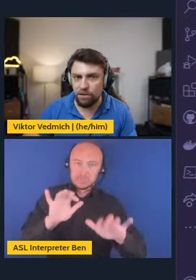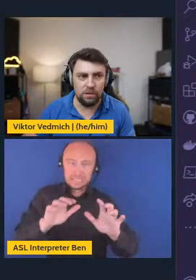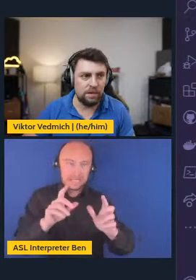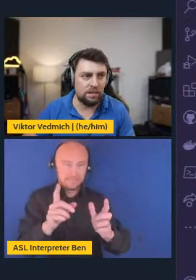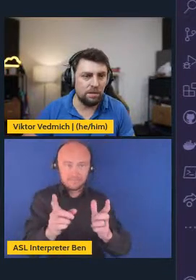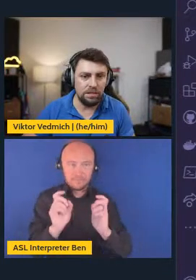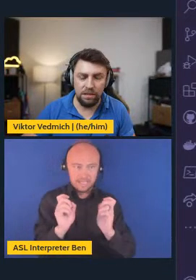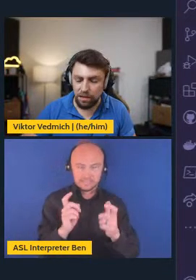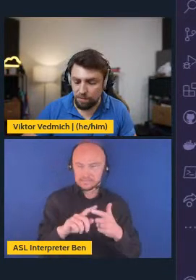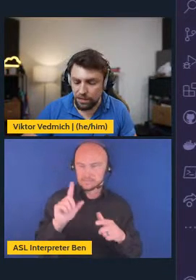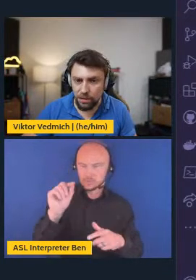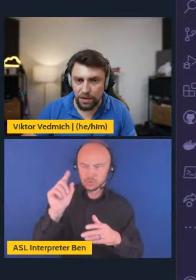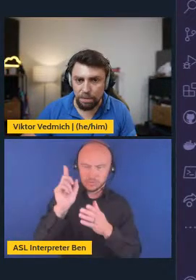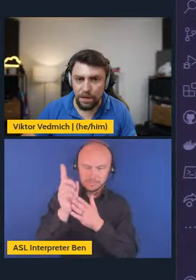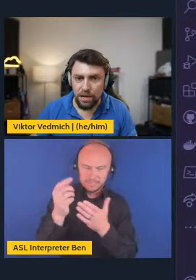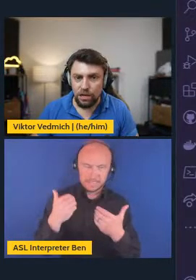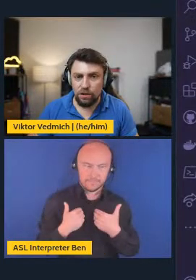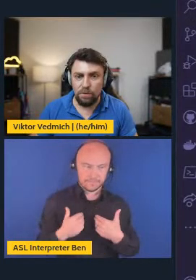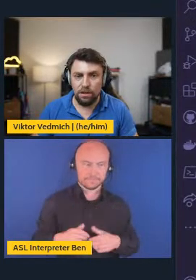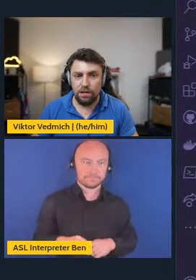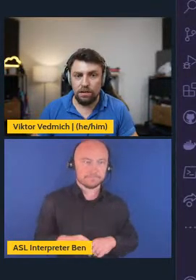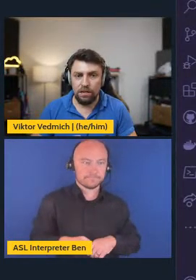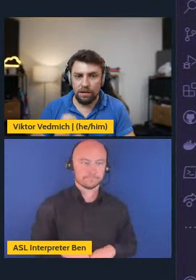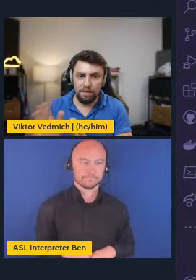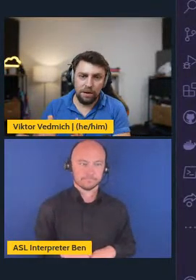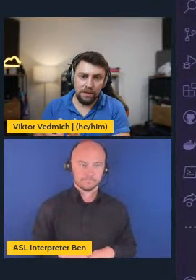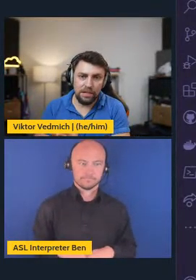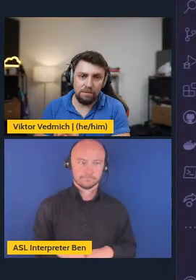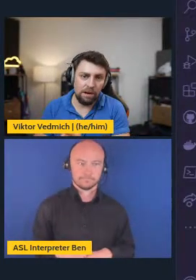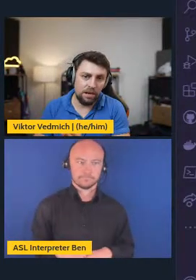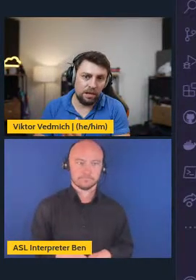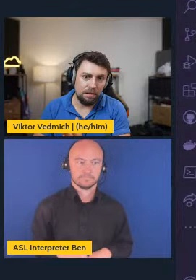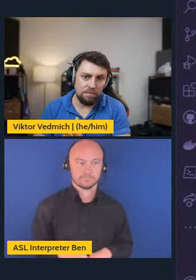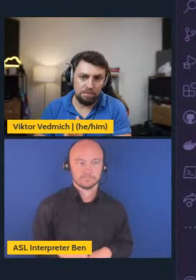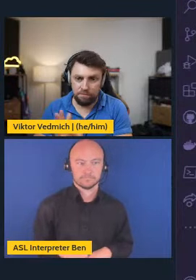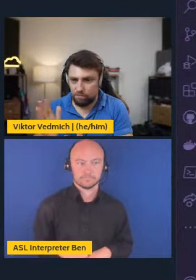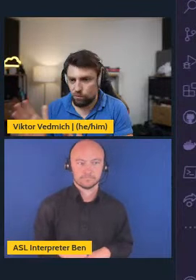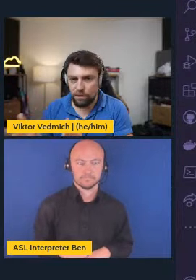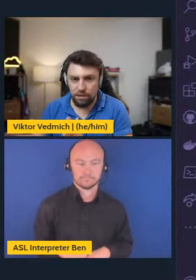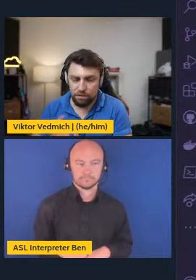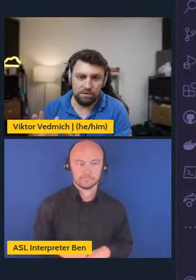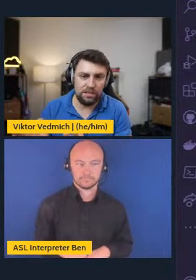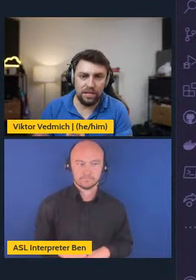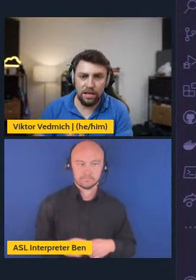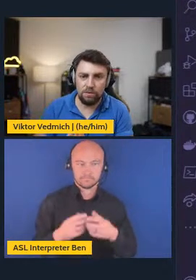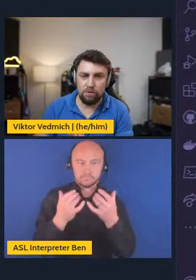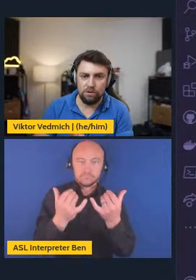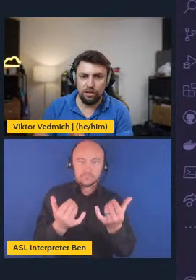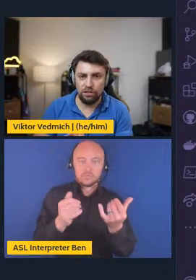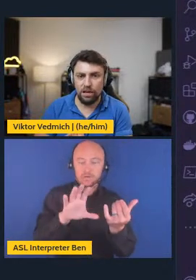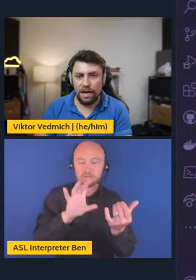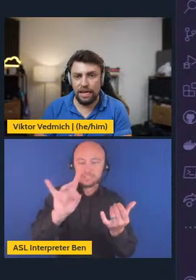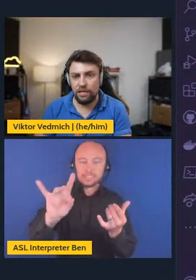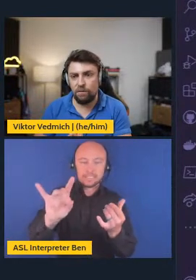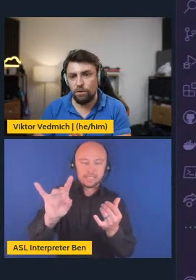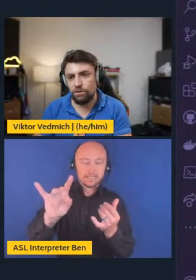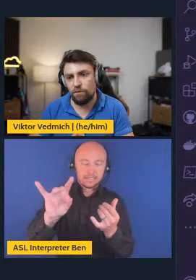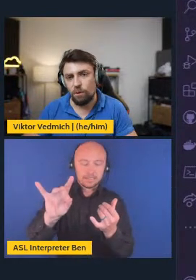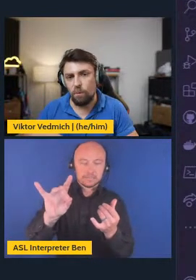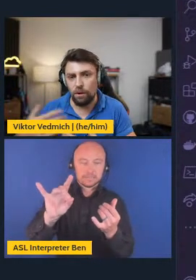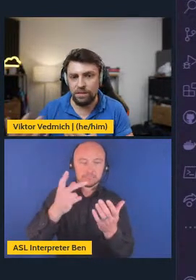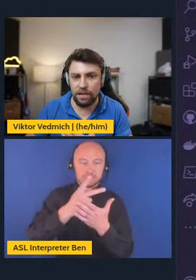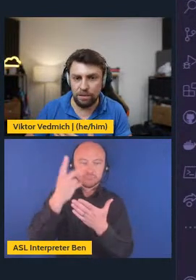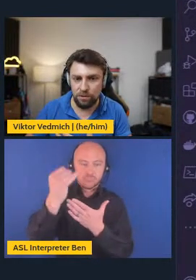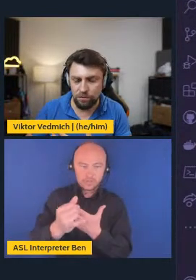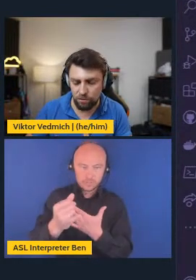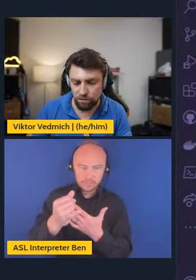have only 20 minutes. But anyway, so I'm currently in my Kubernetes CDKs projects. And of course, from